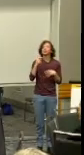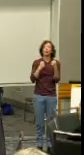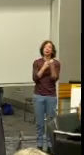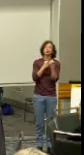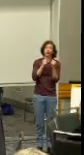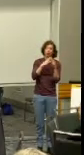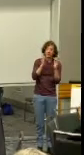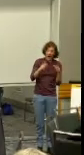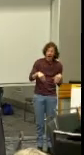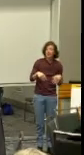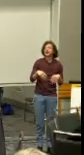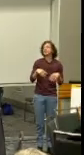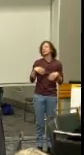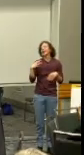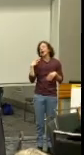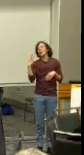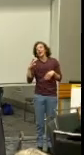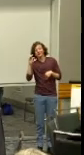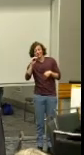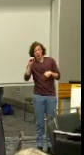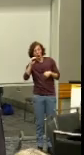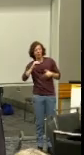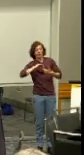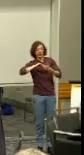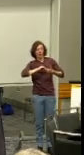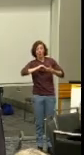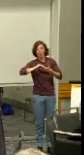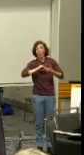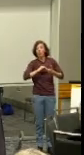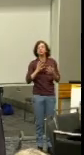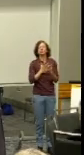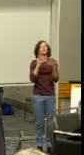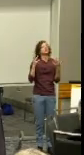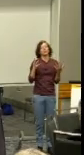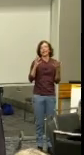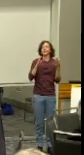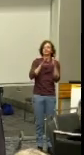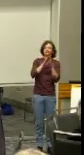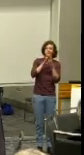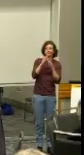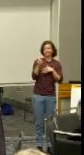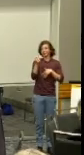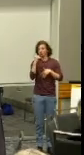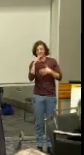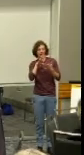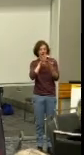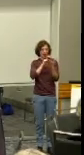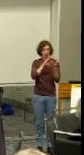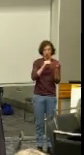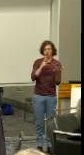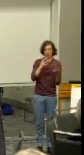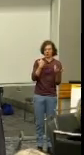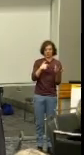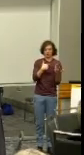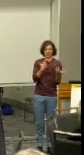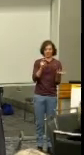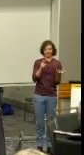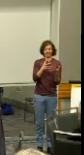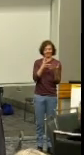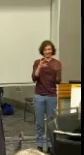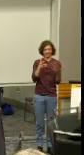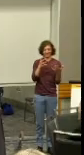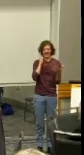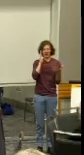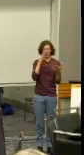their Washington, Oregon cohort. So doing a lot of development, understanding, and learning for us because we need that. So really sort of opens that learning model